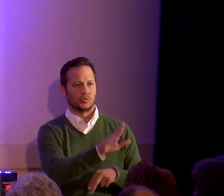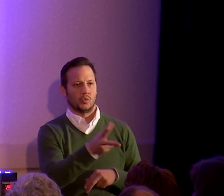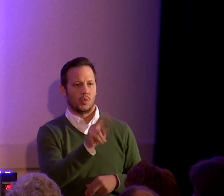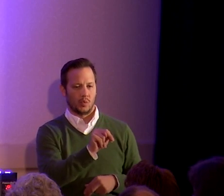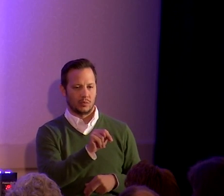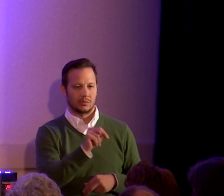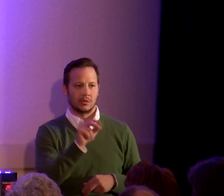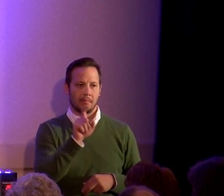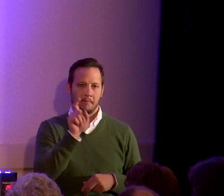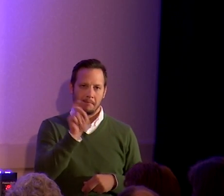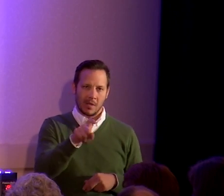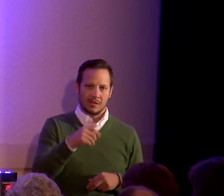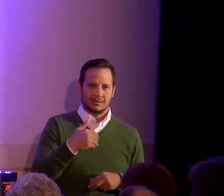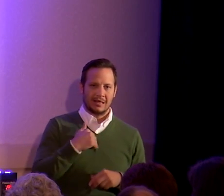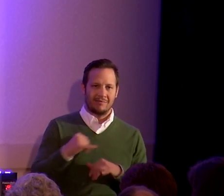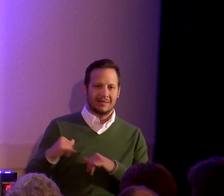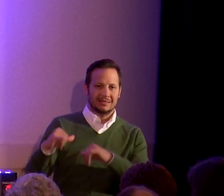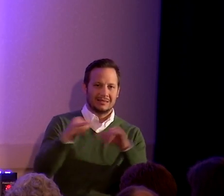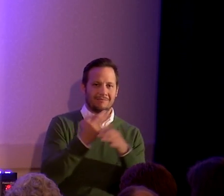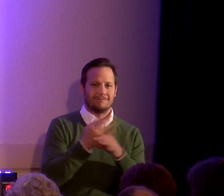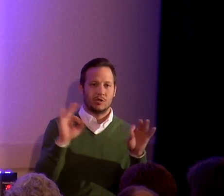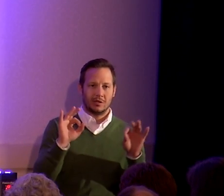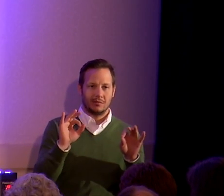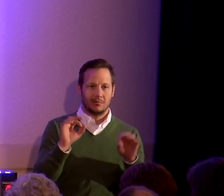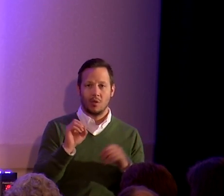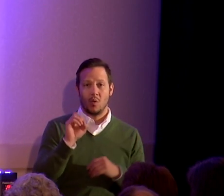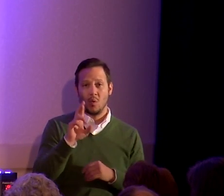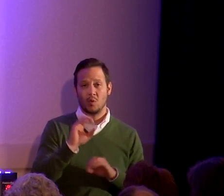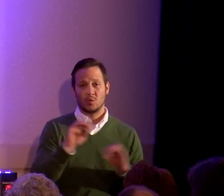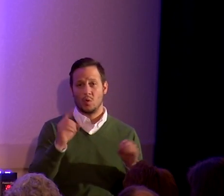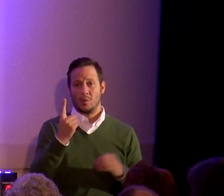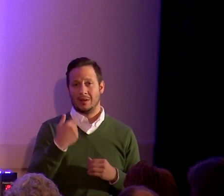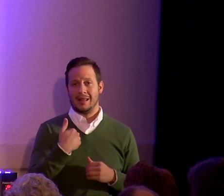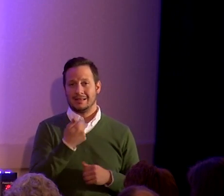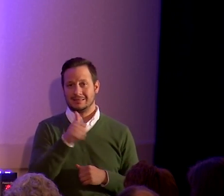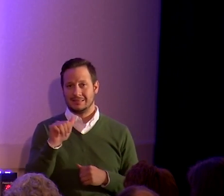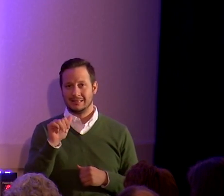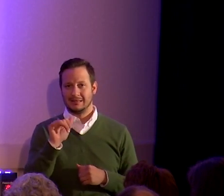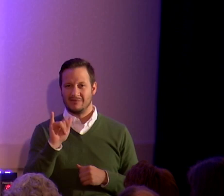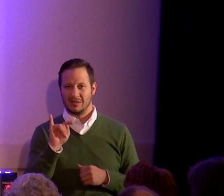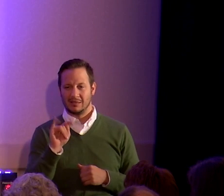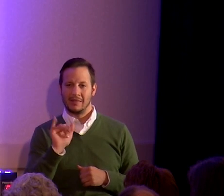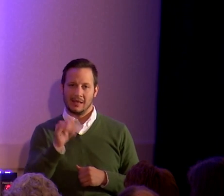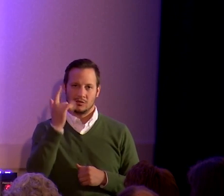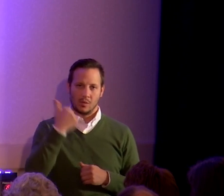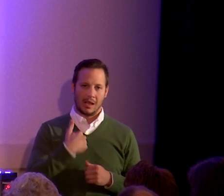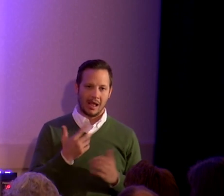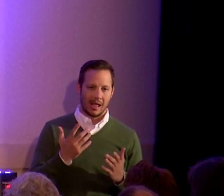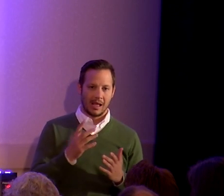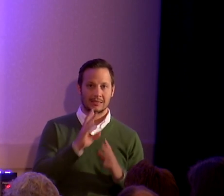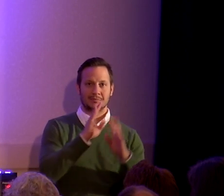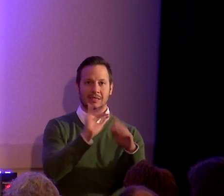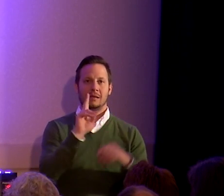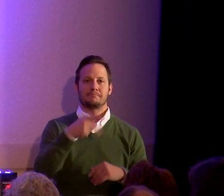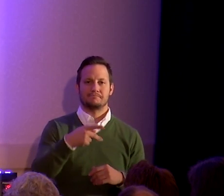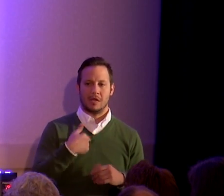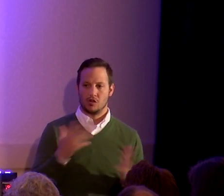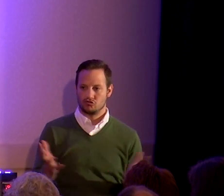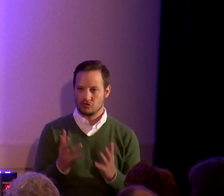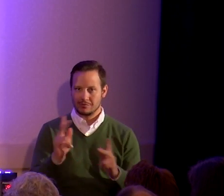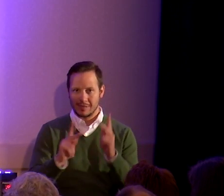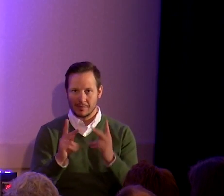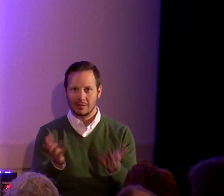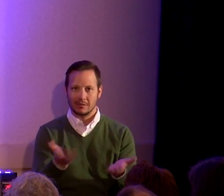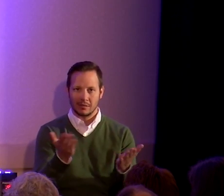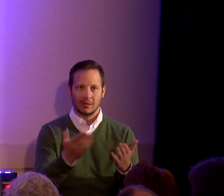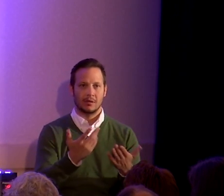Everyone has to have that same freedom. Otherwise, no one has that freedom. And that is why I speak up on that. That's why I encourage other people to speak up on it. That's why I encourage people